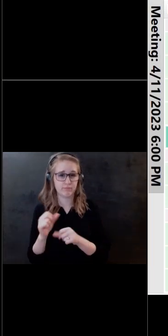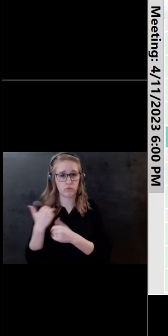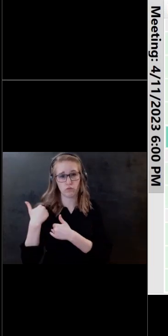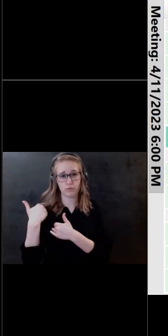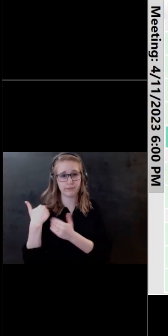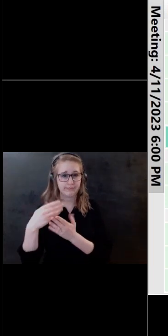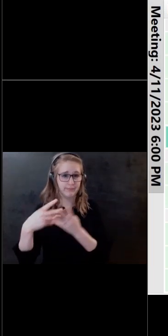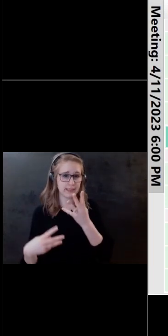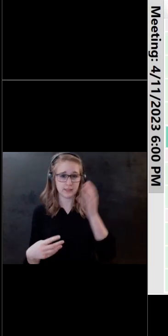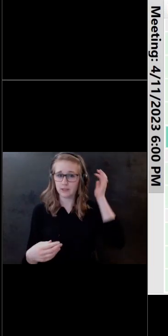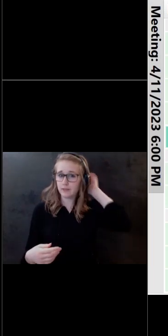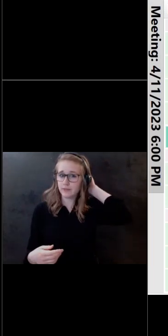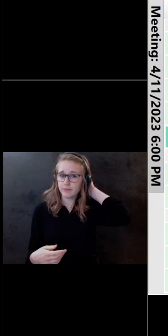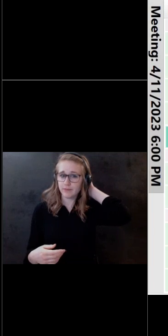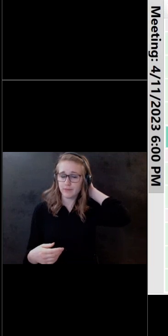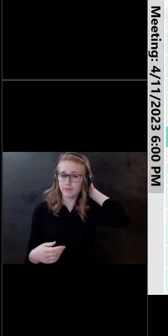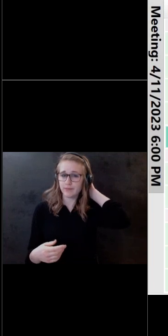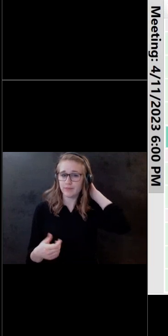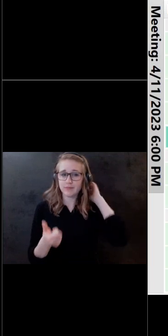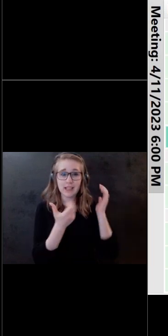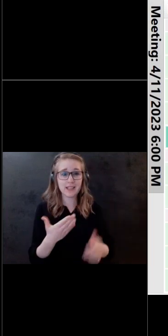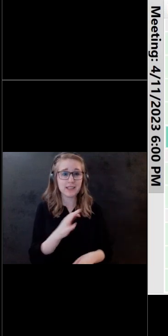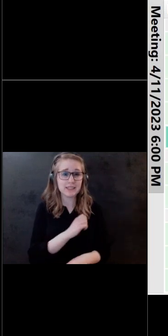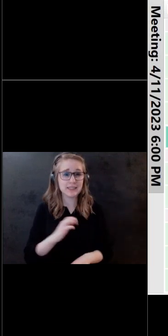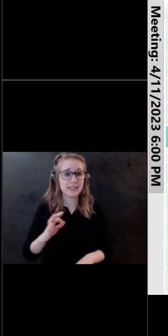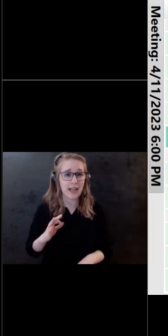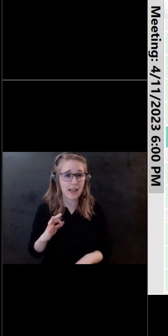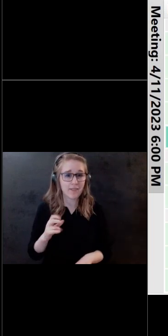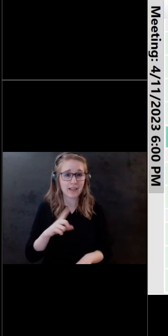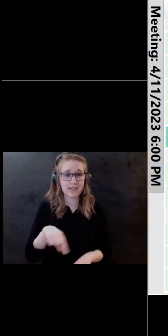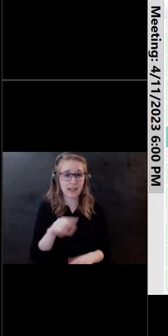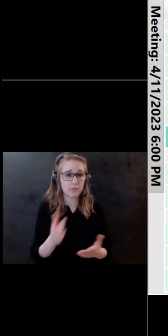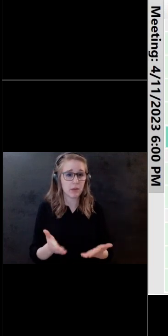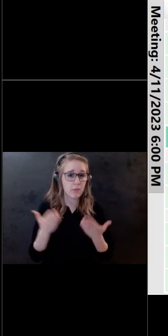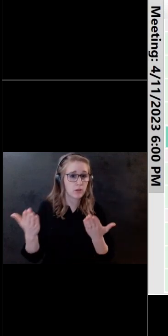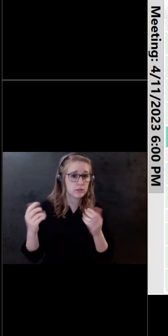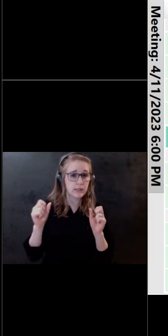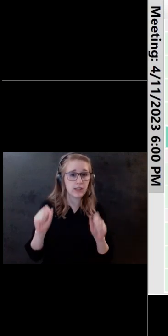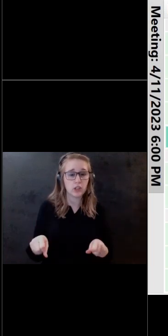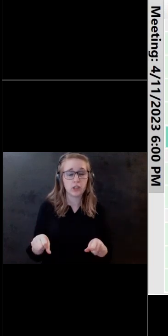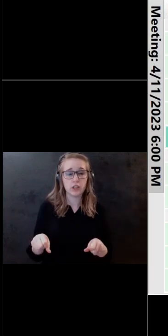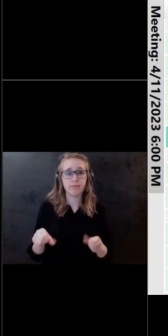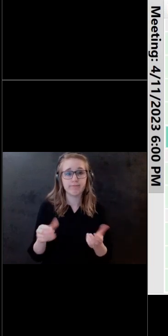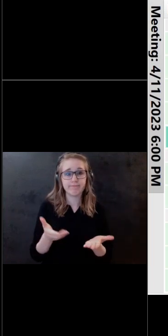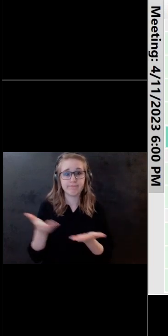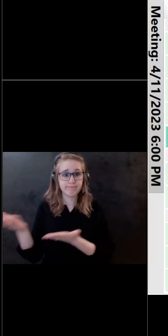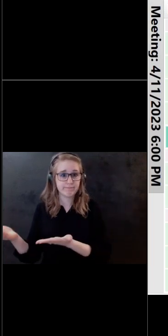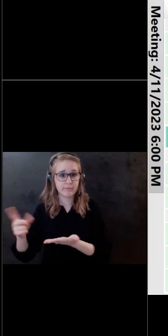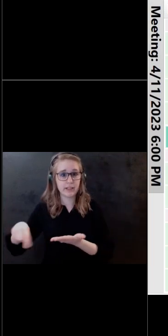list? Is there anything that staff is proposing that they could do?